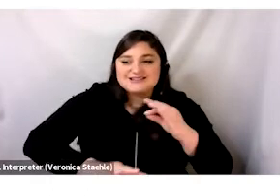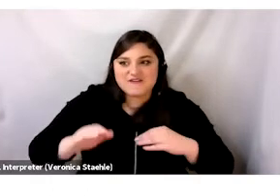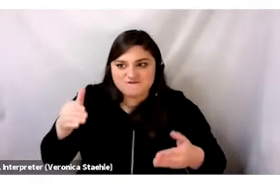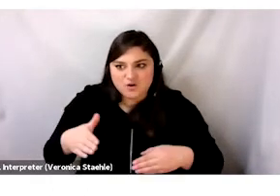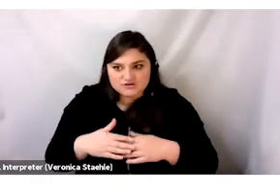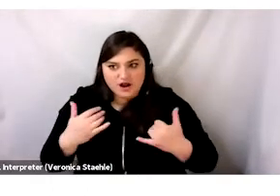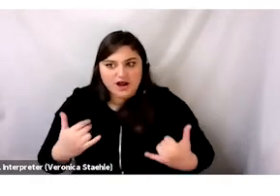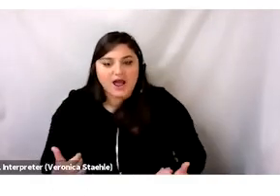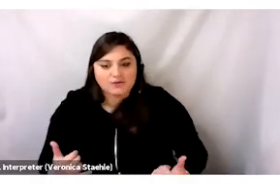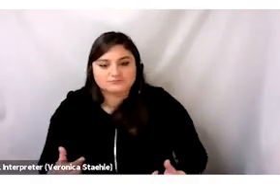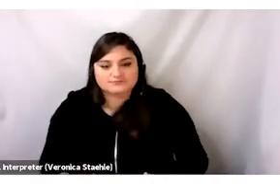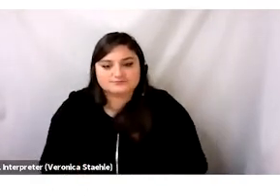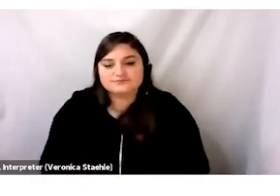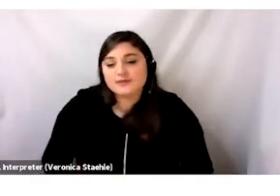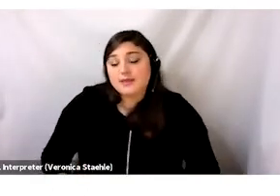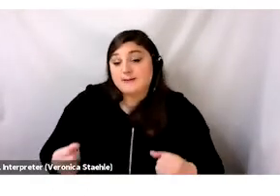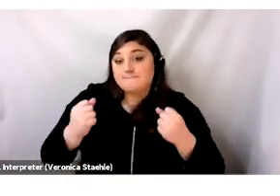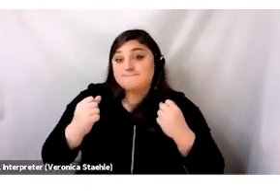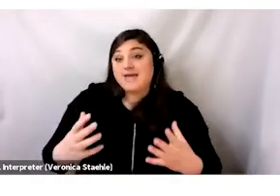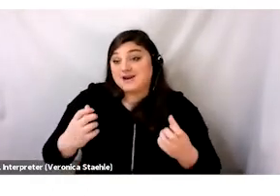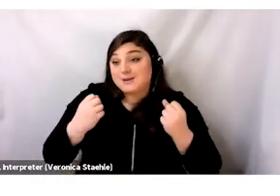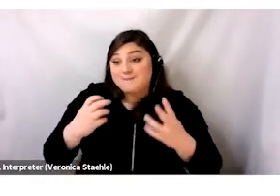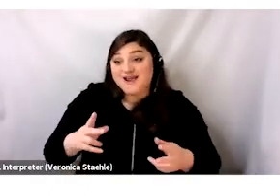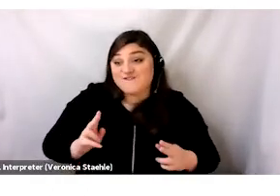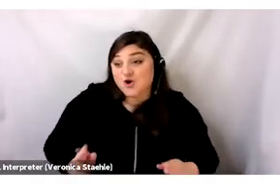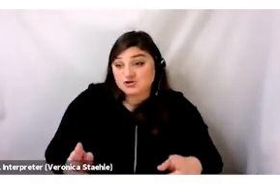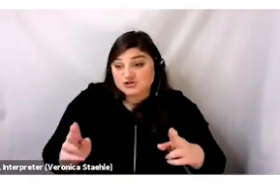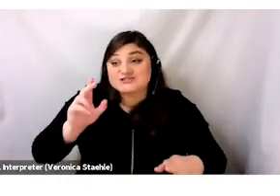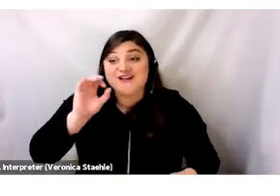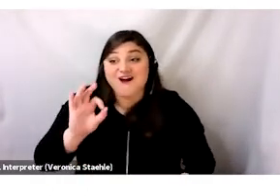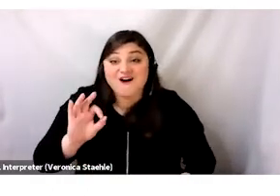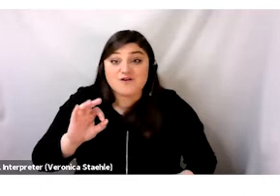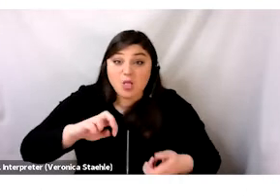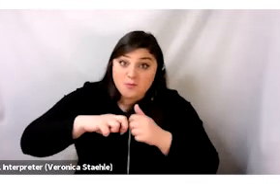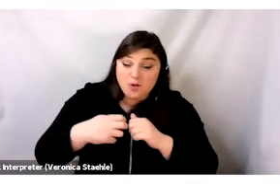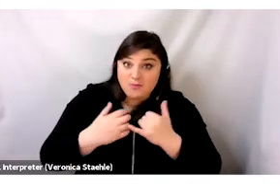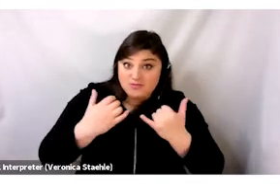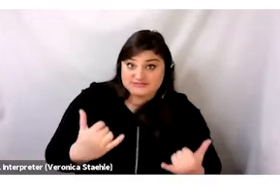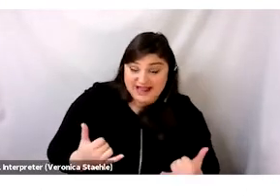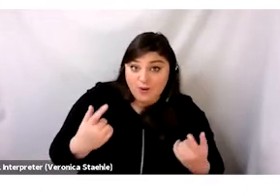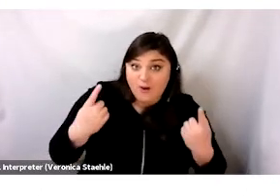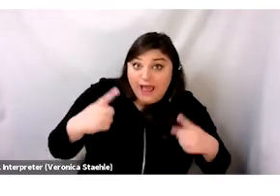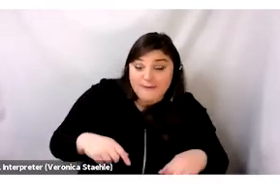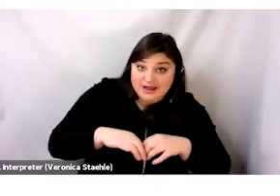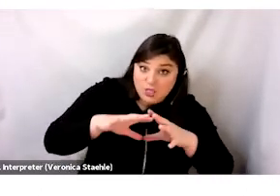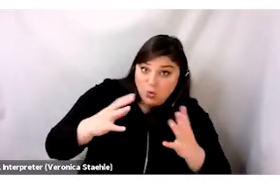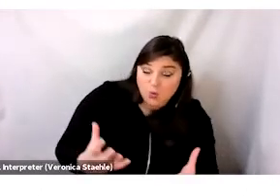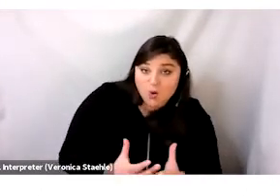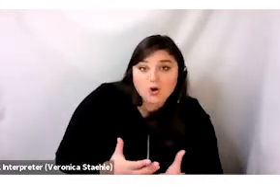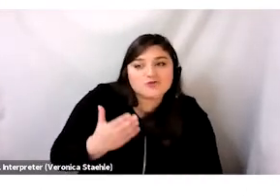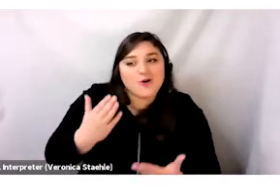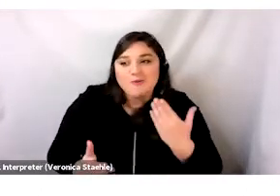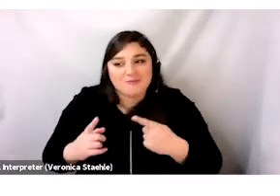are concerned with right now cannot be solved in our lifetime. And suffering is